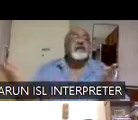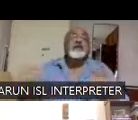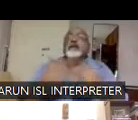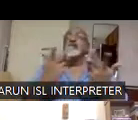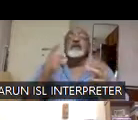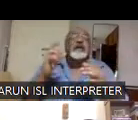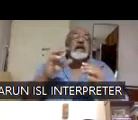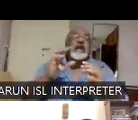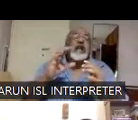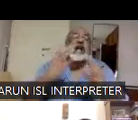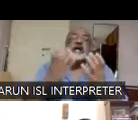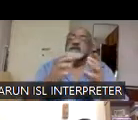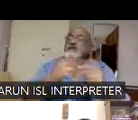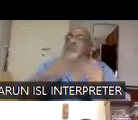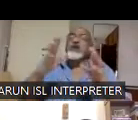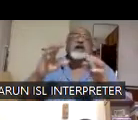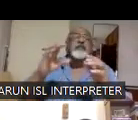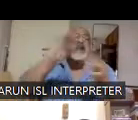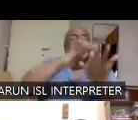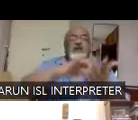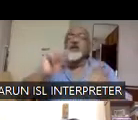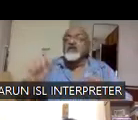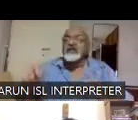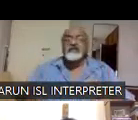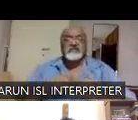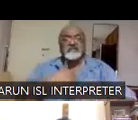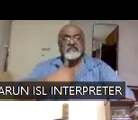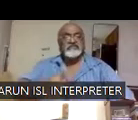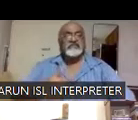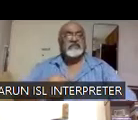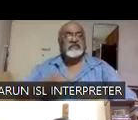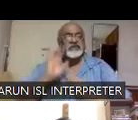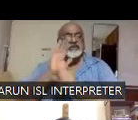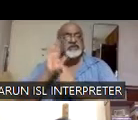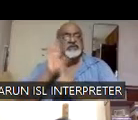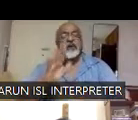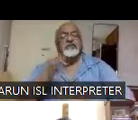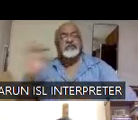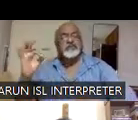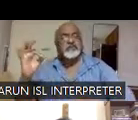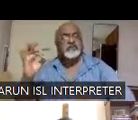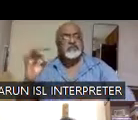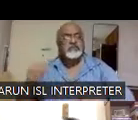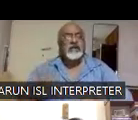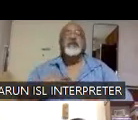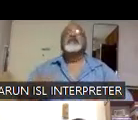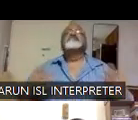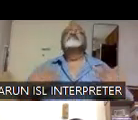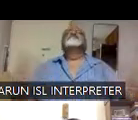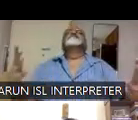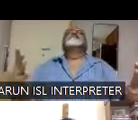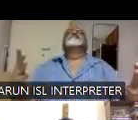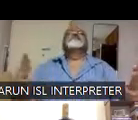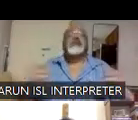Bangalore. I always dressed myself well and presented myself well. And this is a beautiful photo I want to share with you. There's